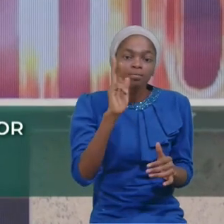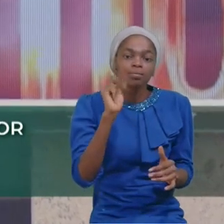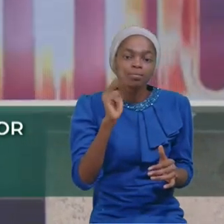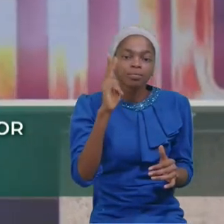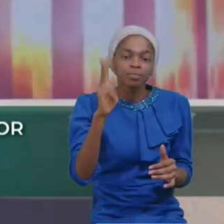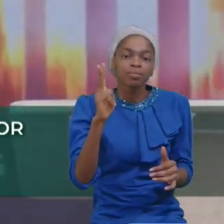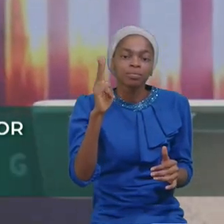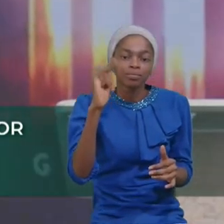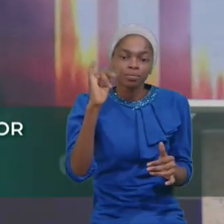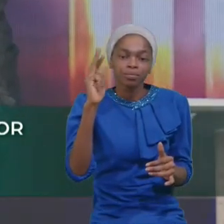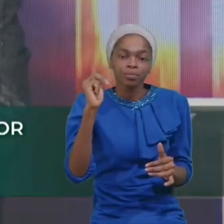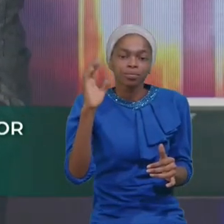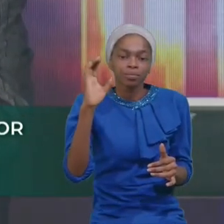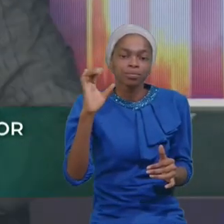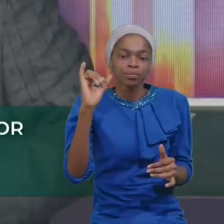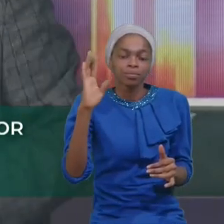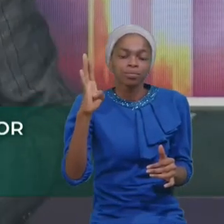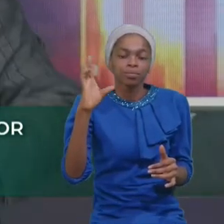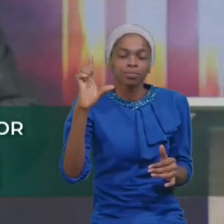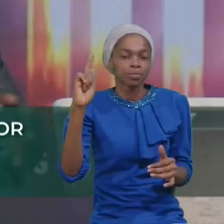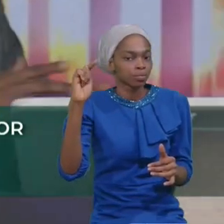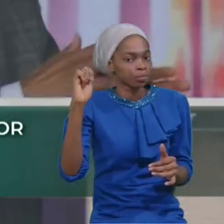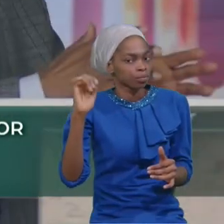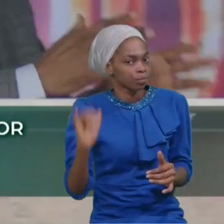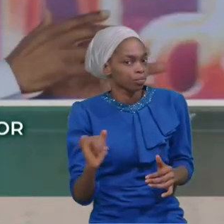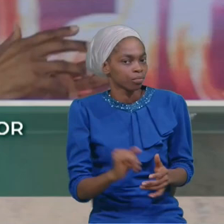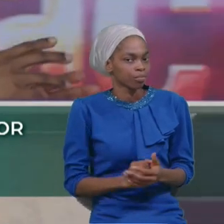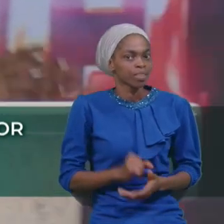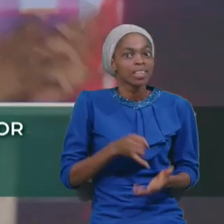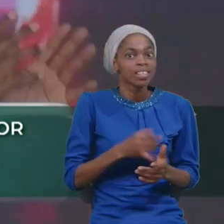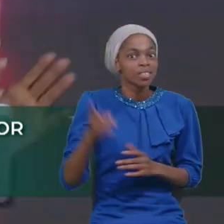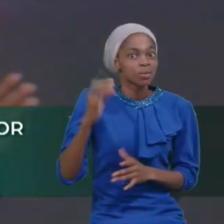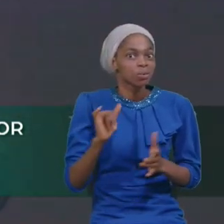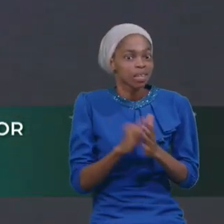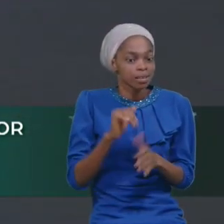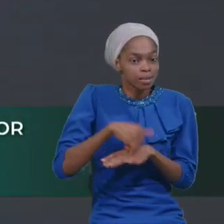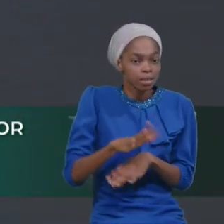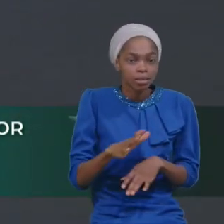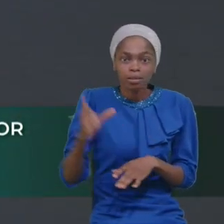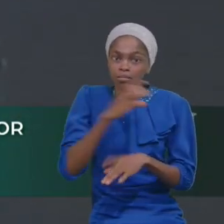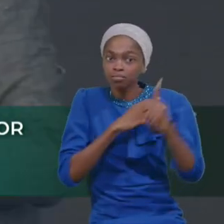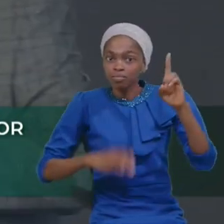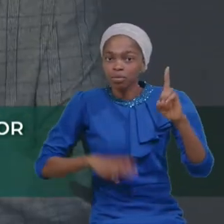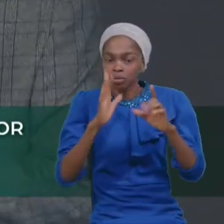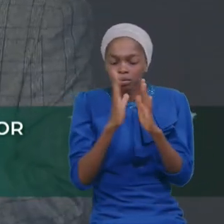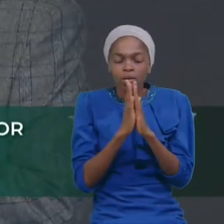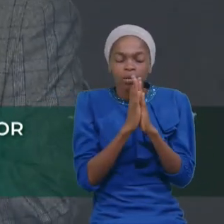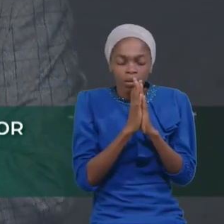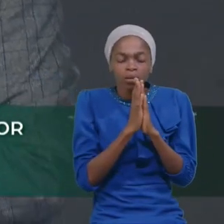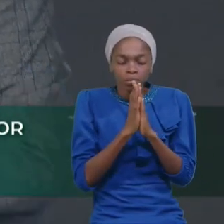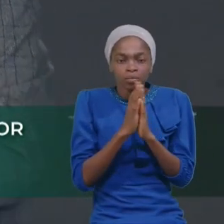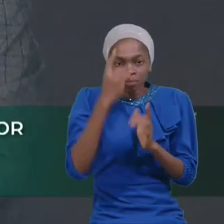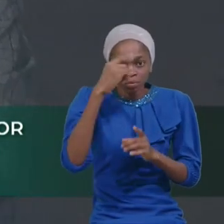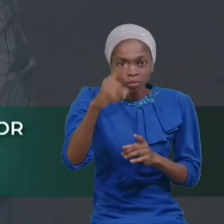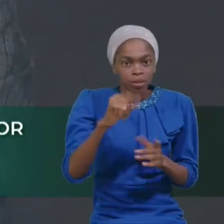for you, that makes you invincible. Intervention for invincibility by